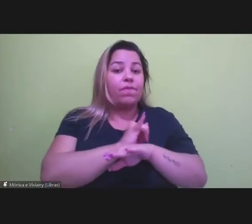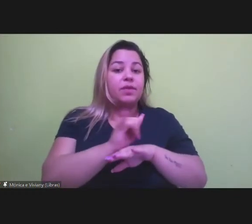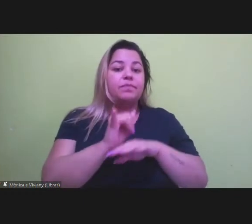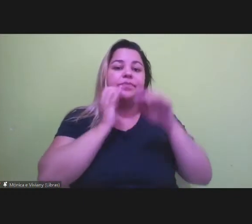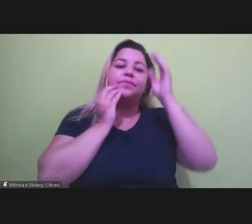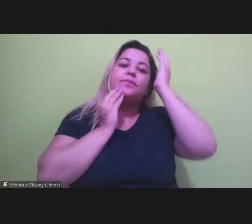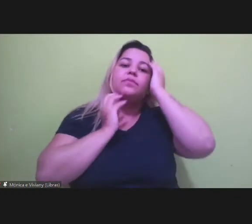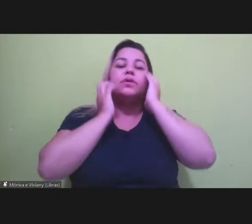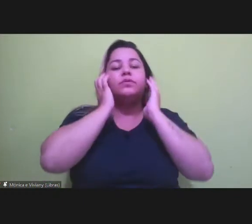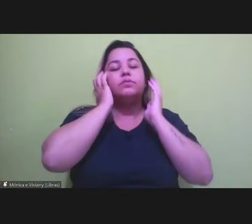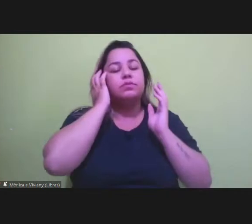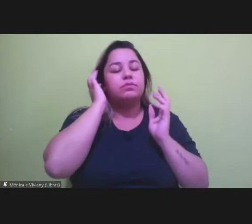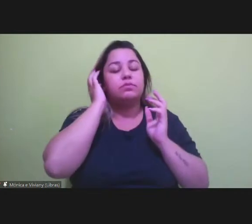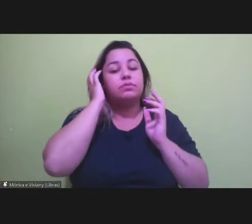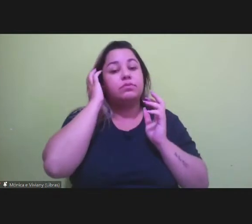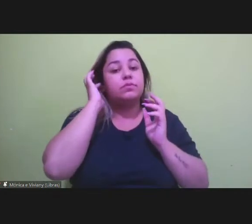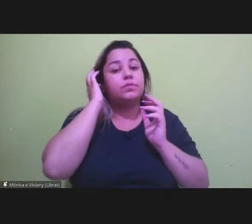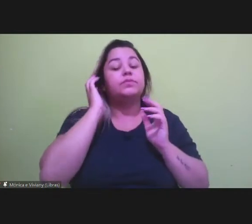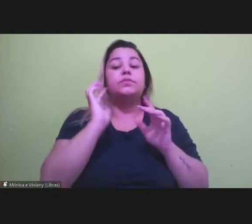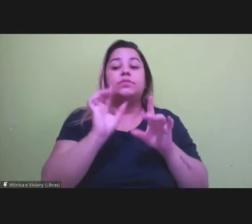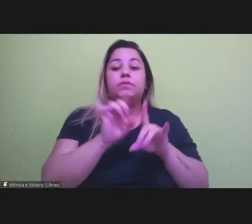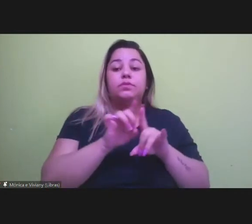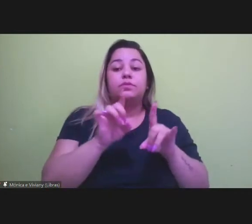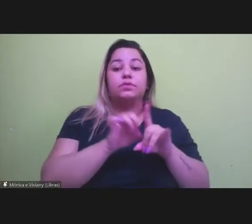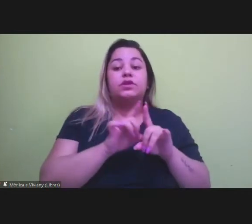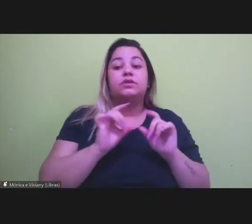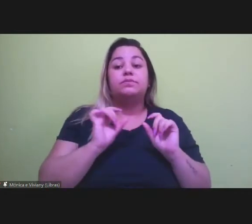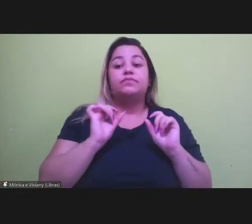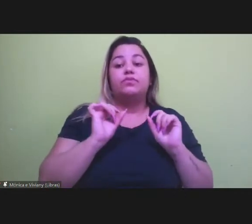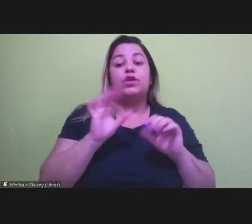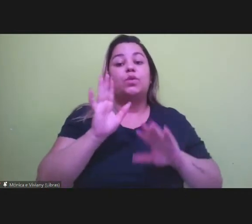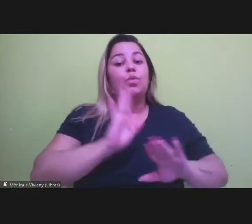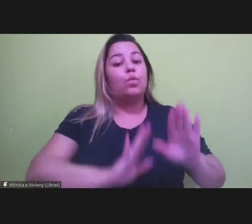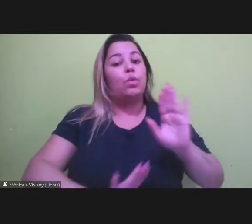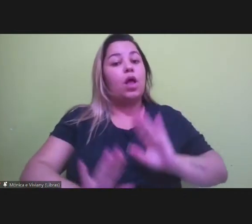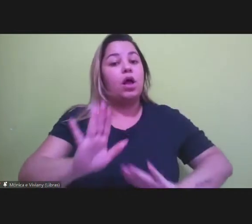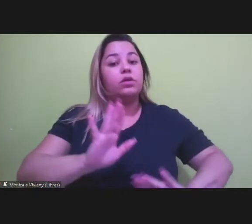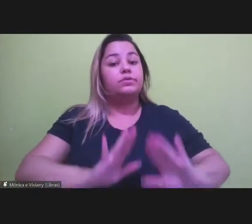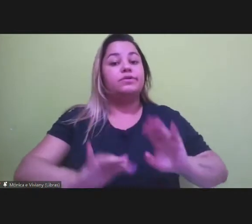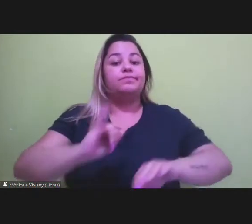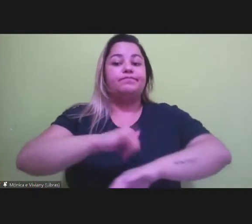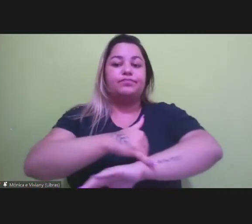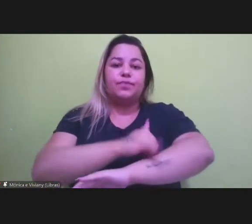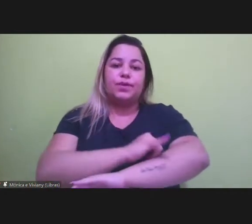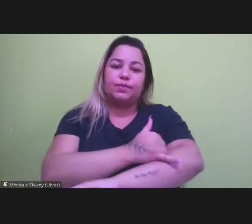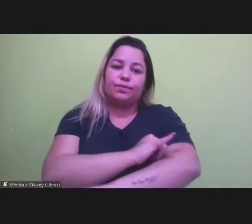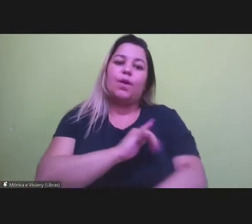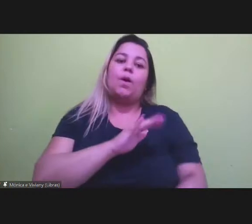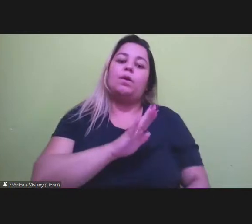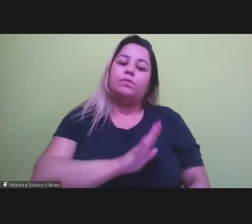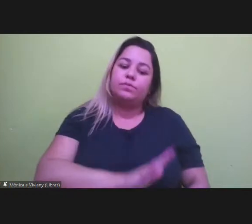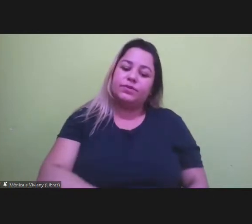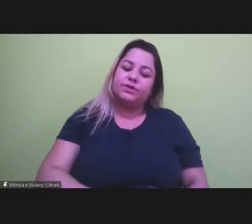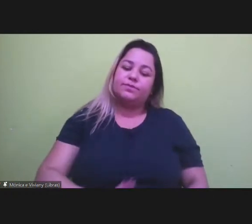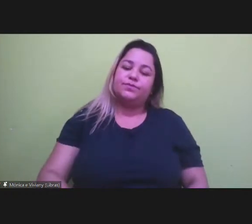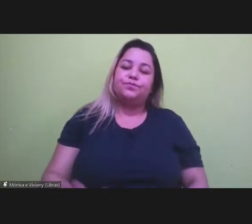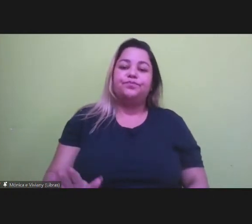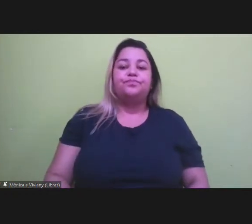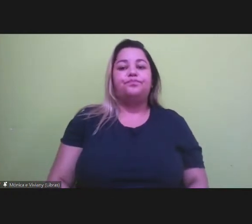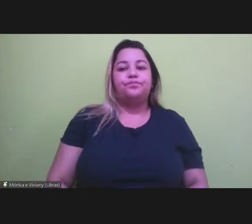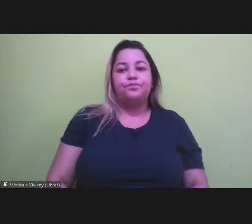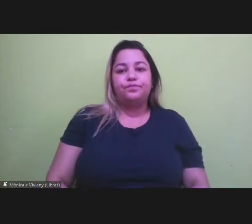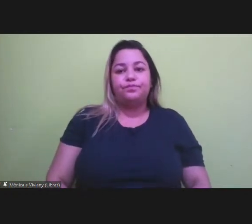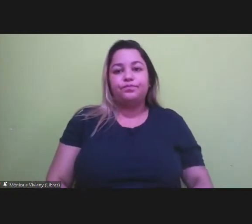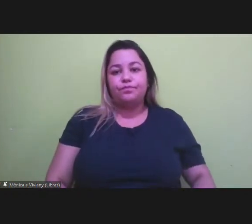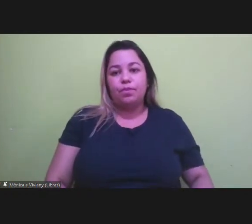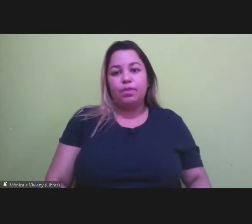a strategy for prevention and care for children's obesity. And